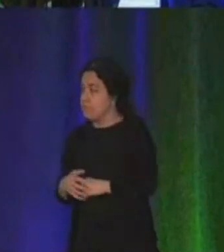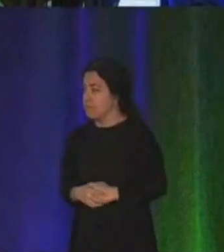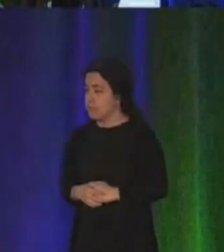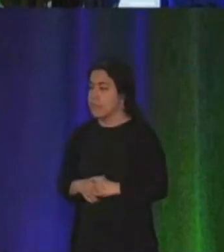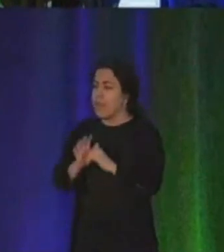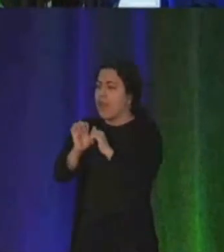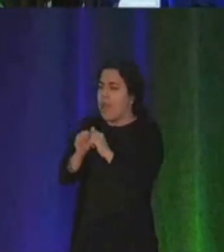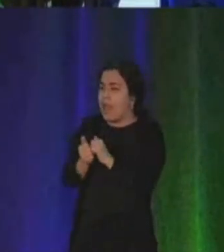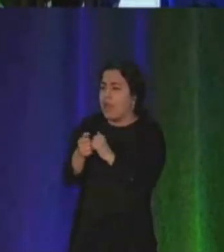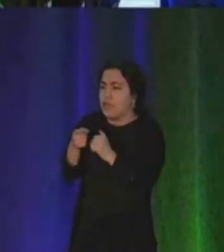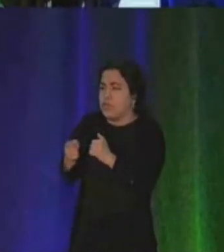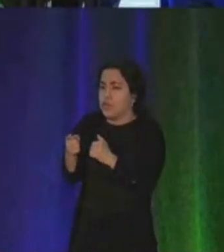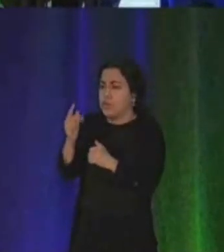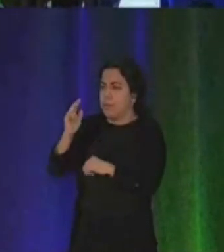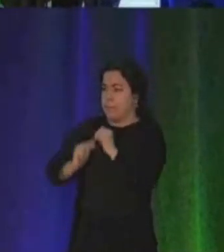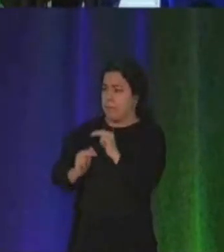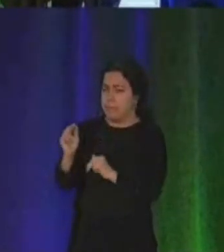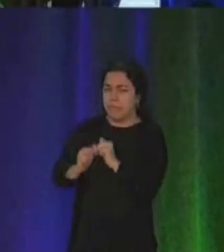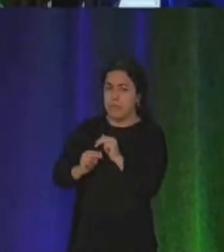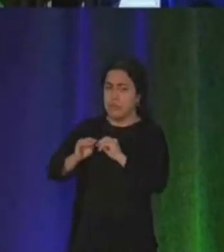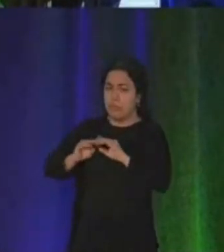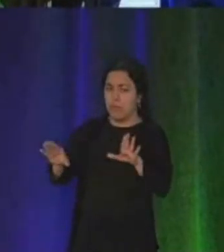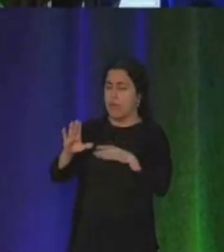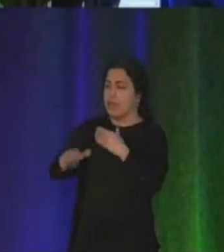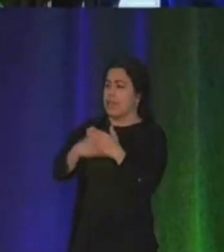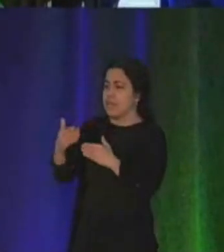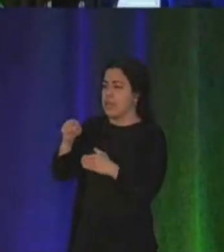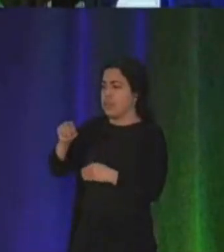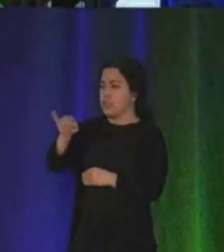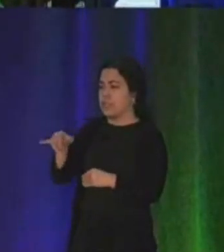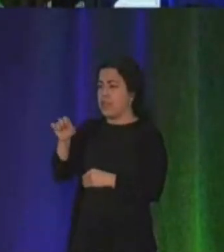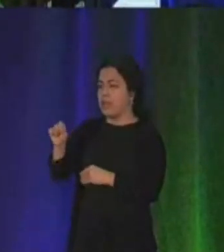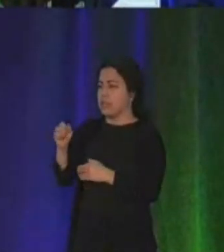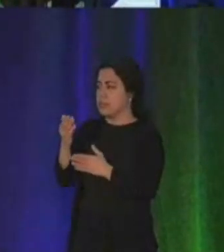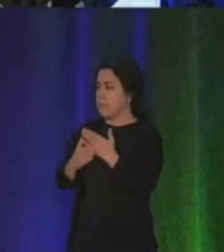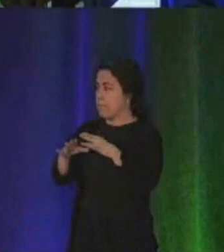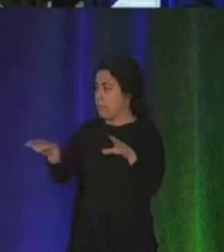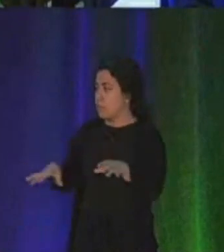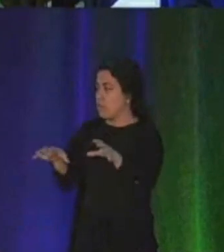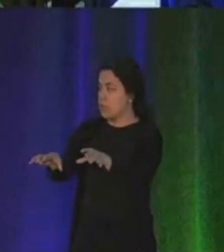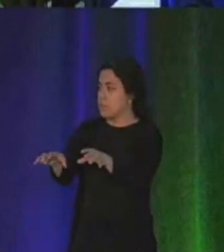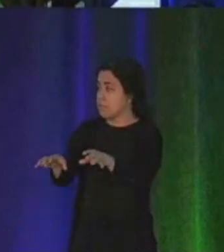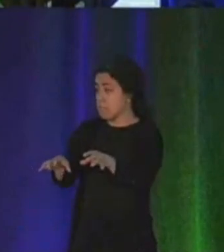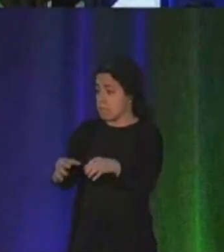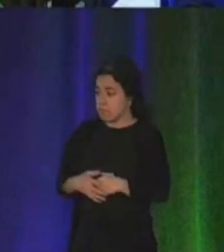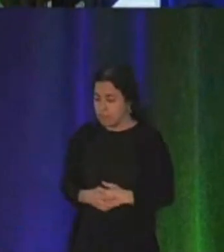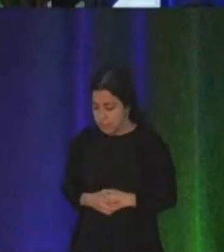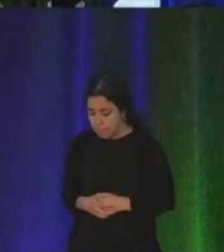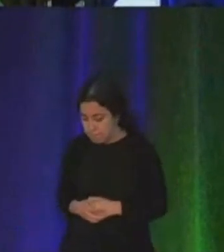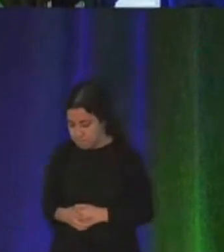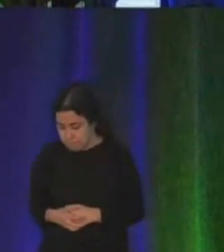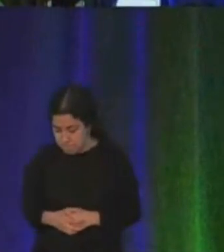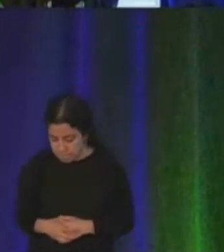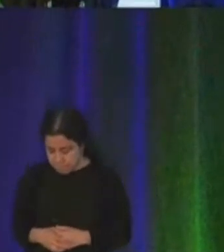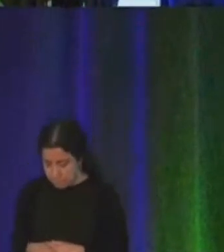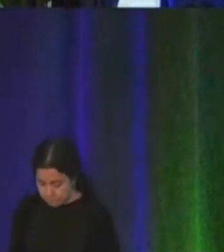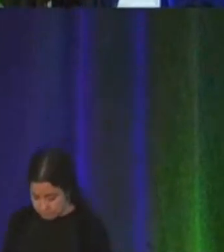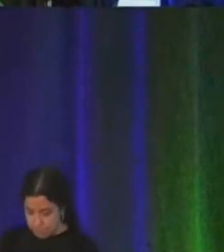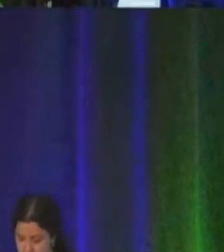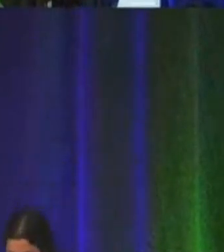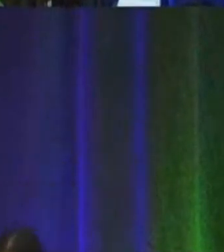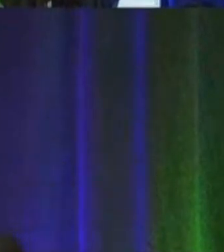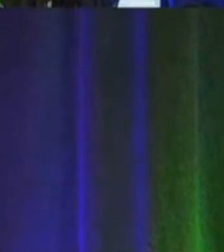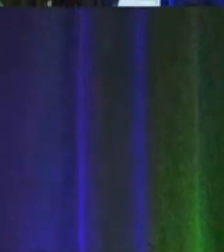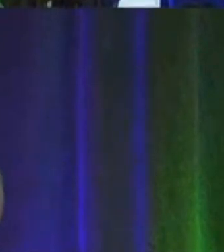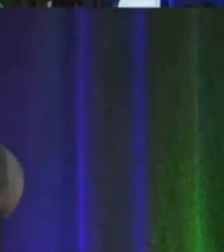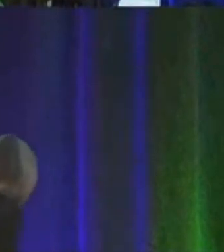actually go about building and deploying Next.js manually? So the first step is called something called standalone mode. So Next.js does make